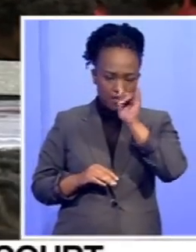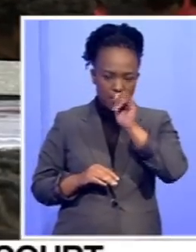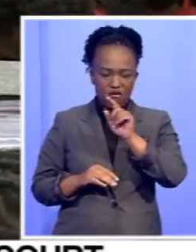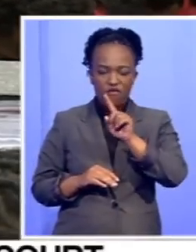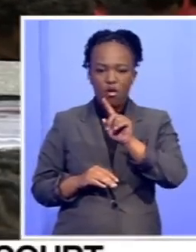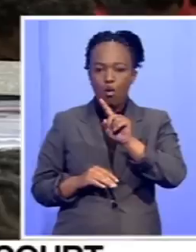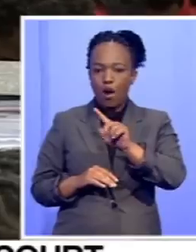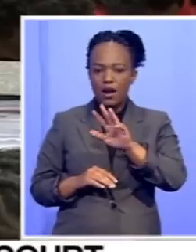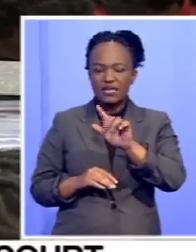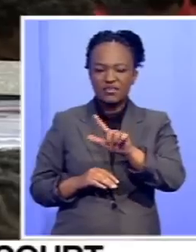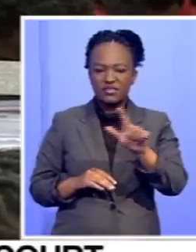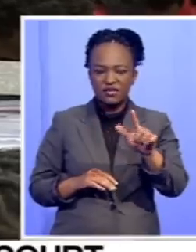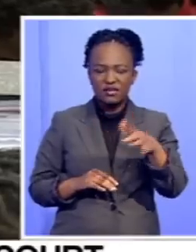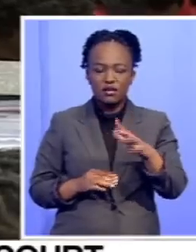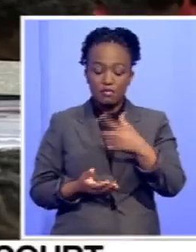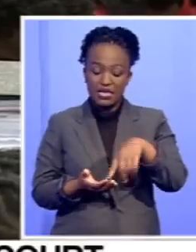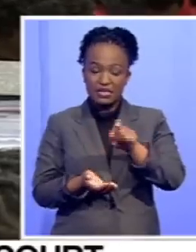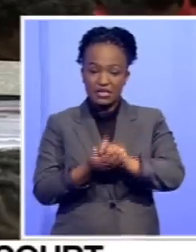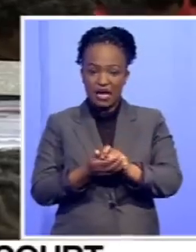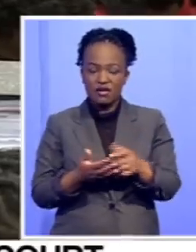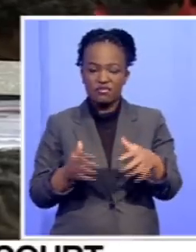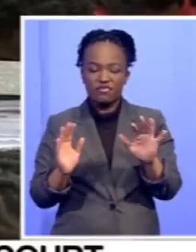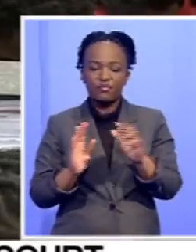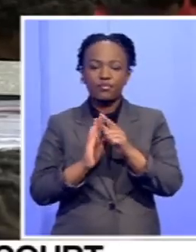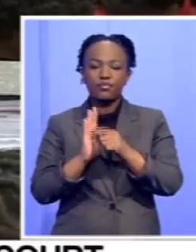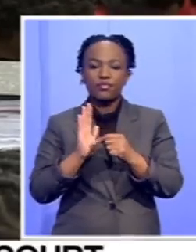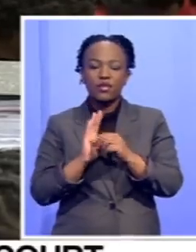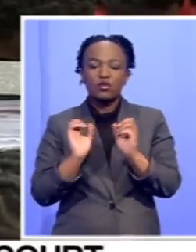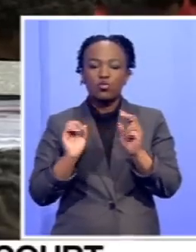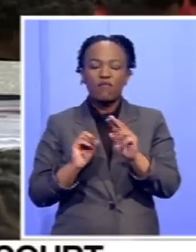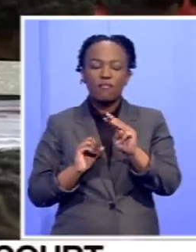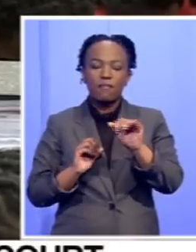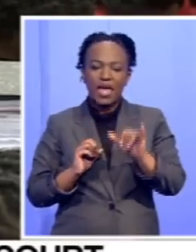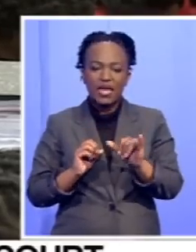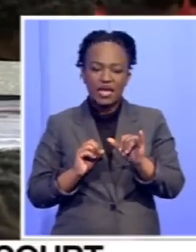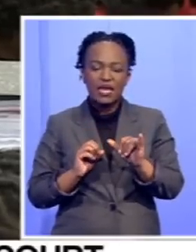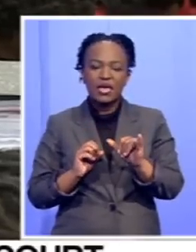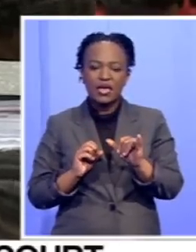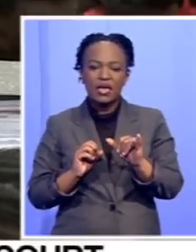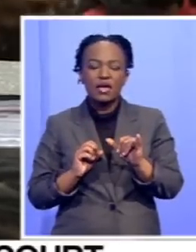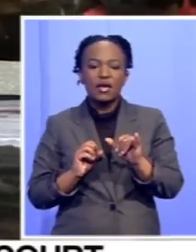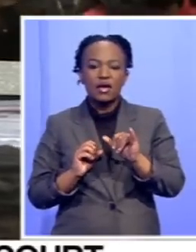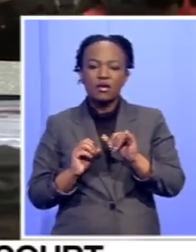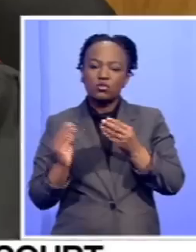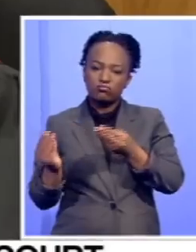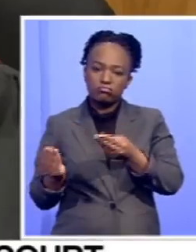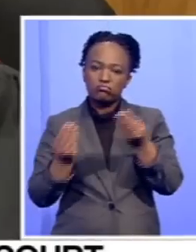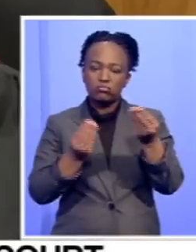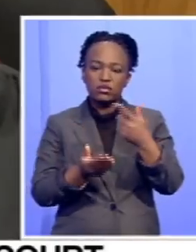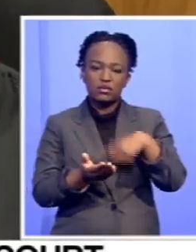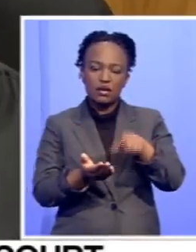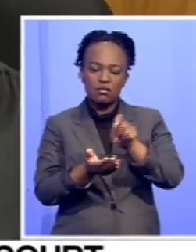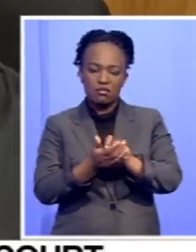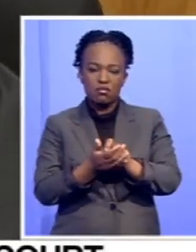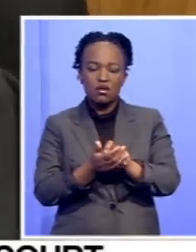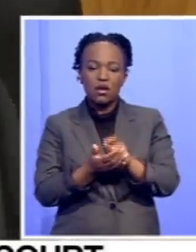Then it's signed by myself in this form, Your Worship, dated 12th of May 2022. I beg leave to hand up the signed, corrected version,